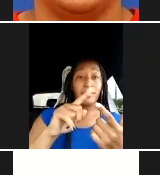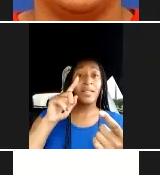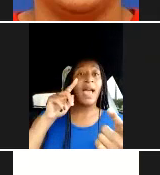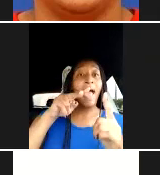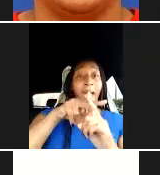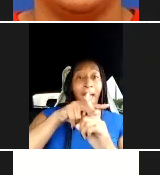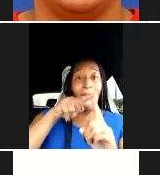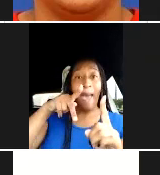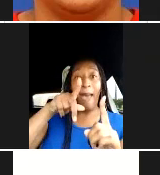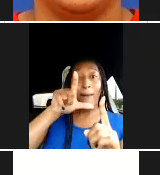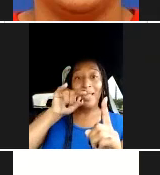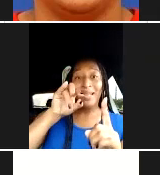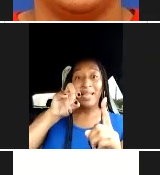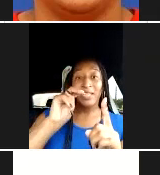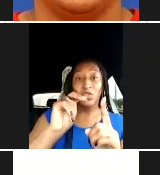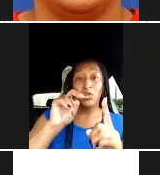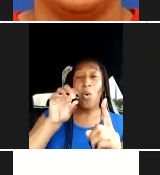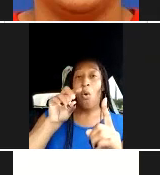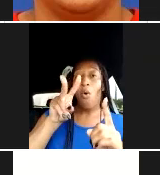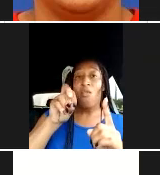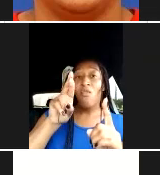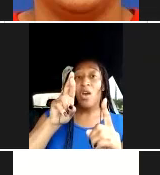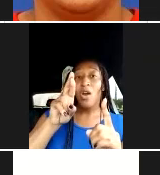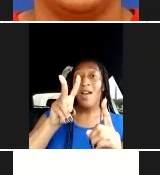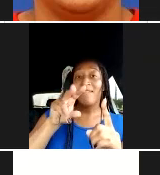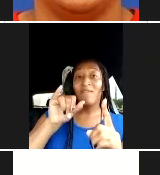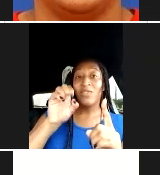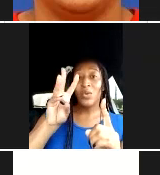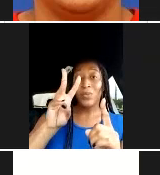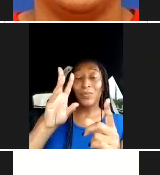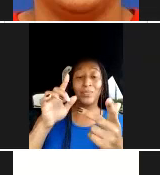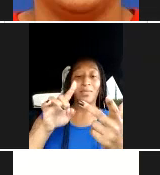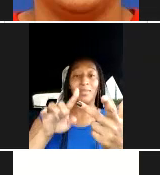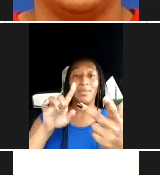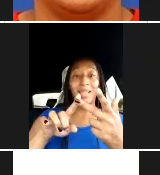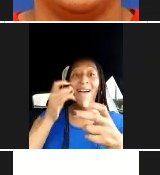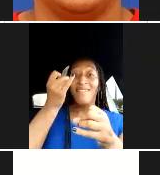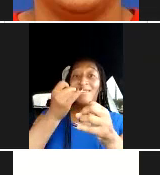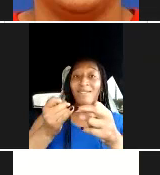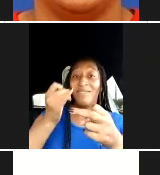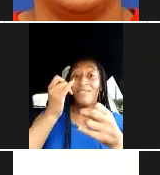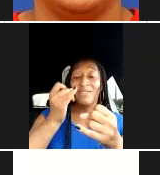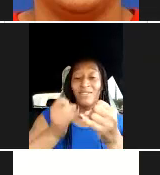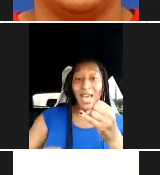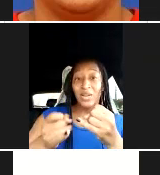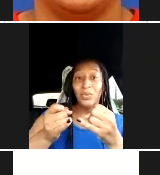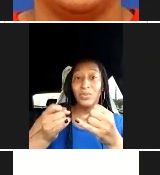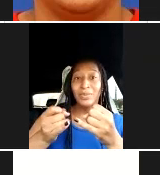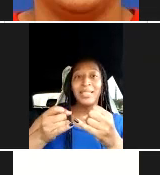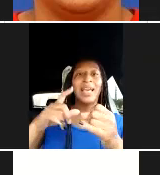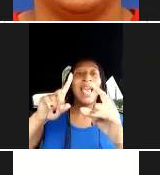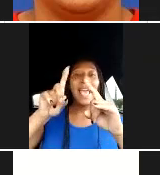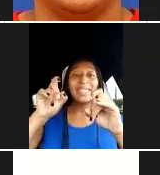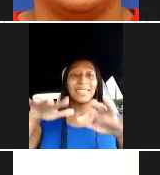If you click on that final exam overview, you see that your final exam is due on Thursday. The